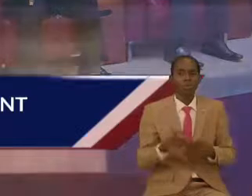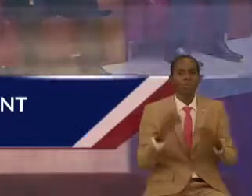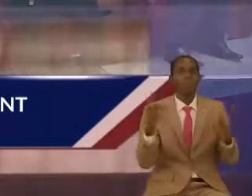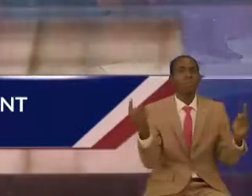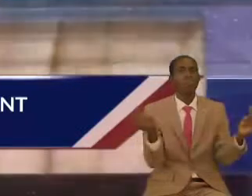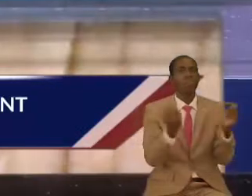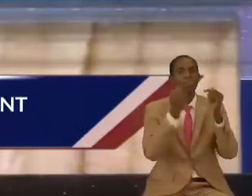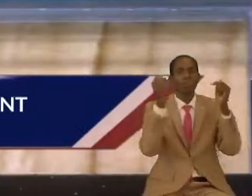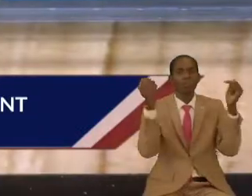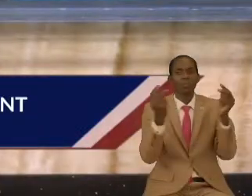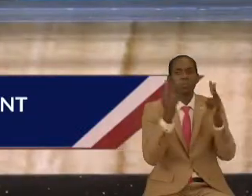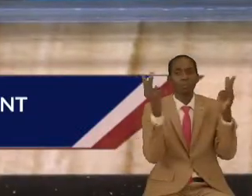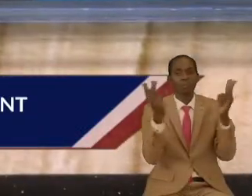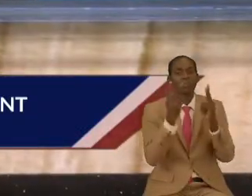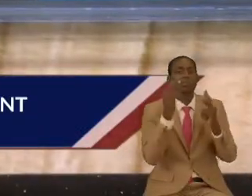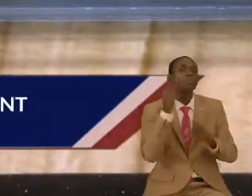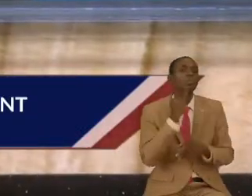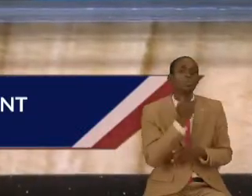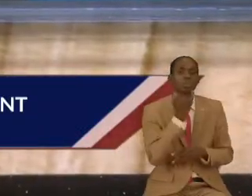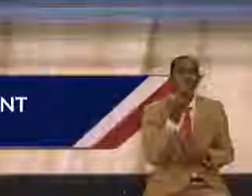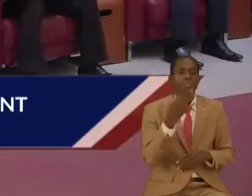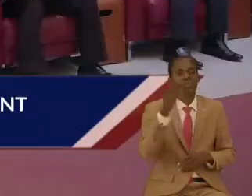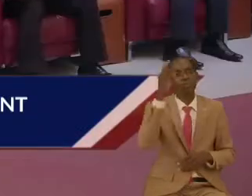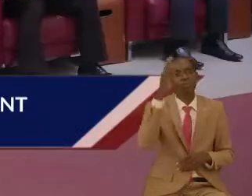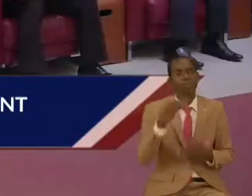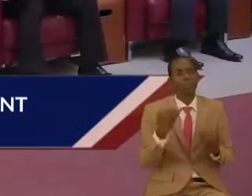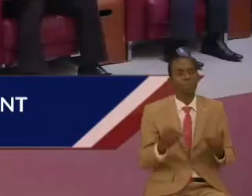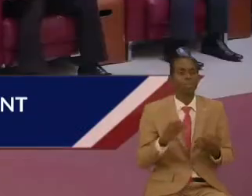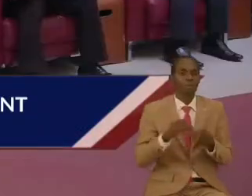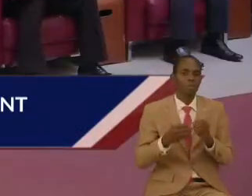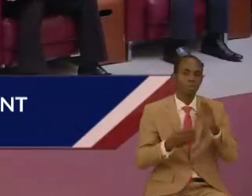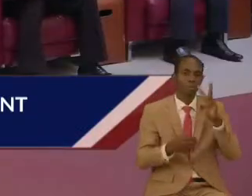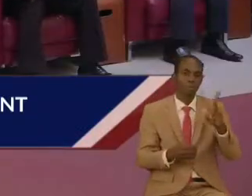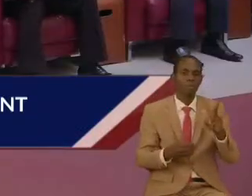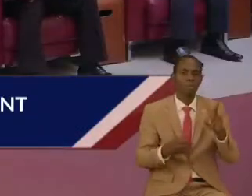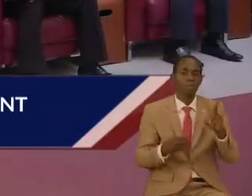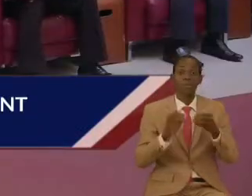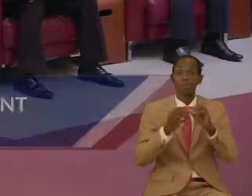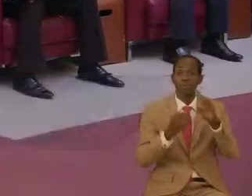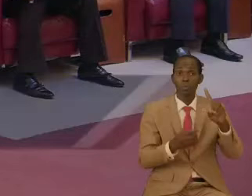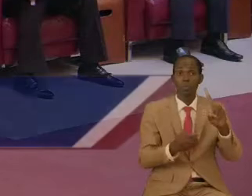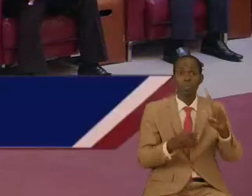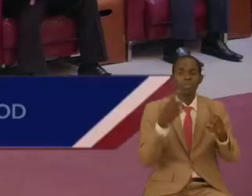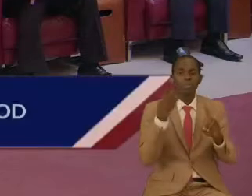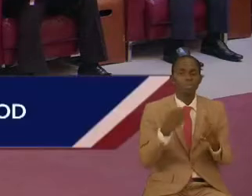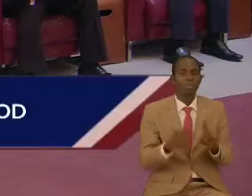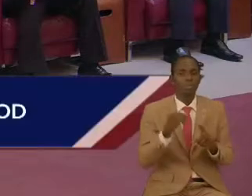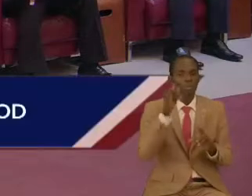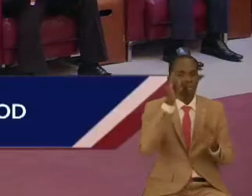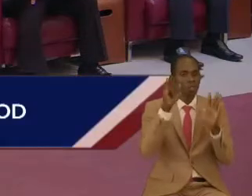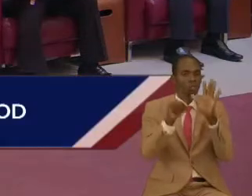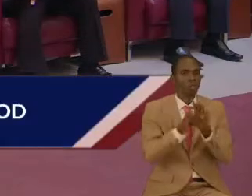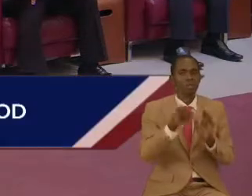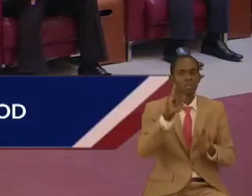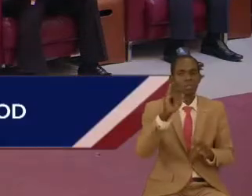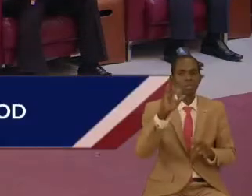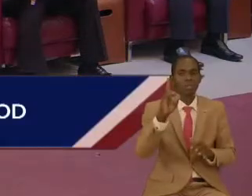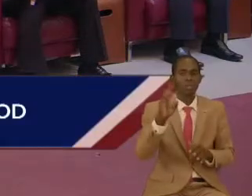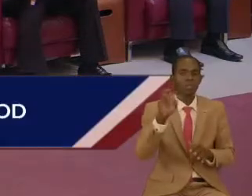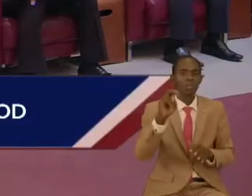God. Look at number one. Number one is the identity of the